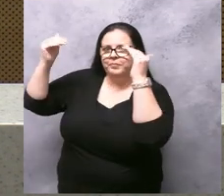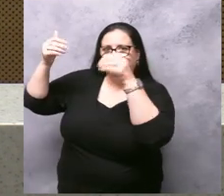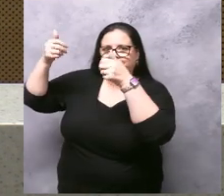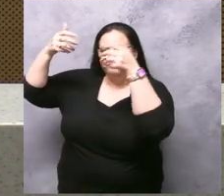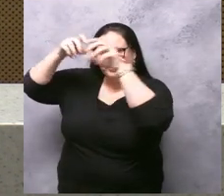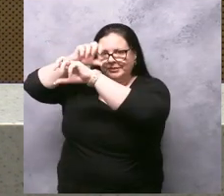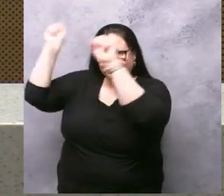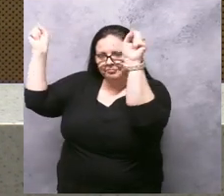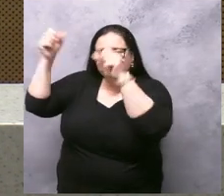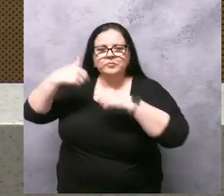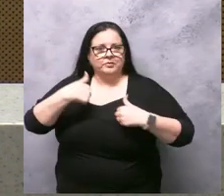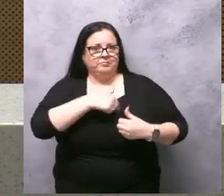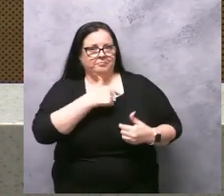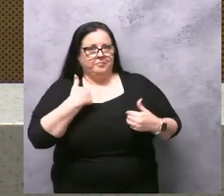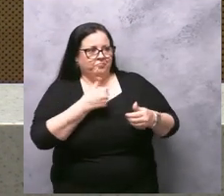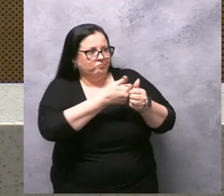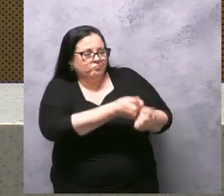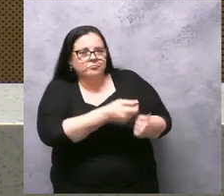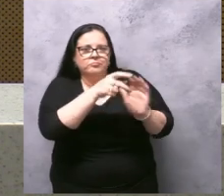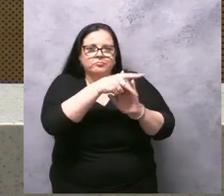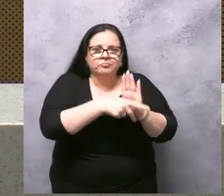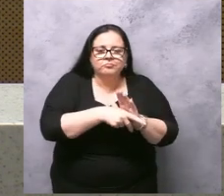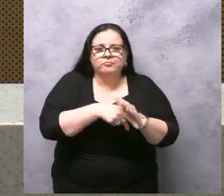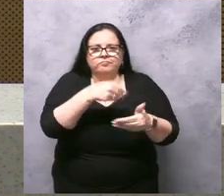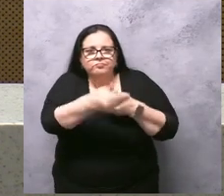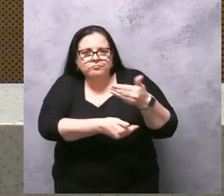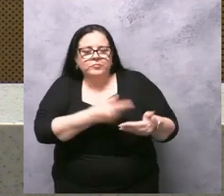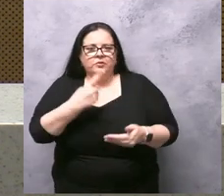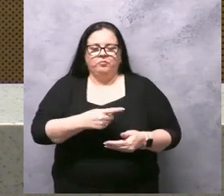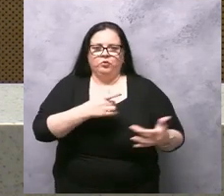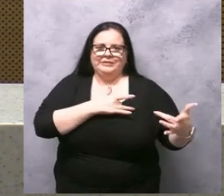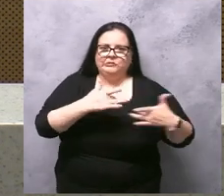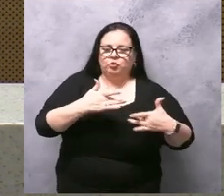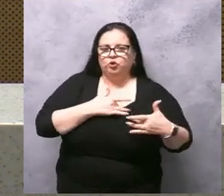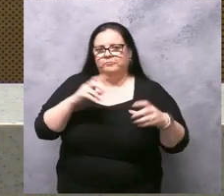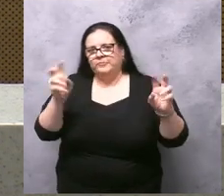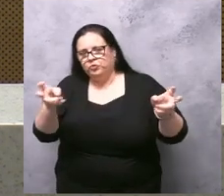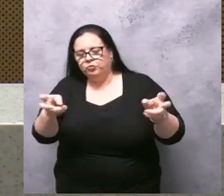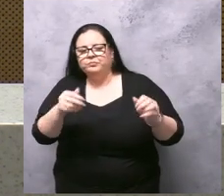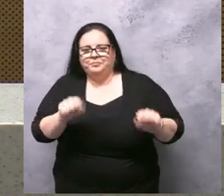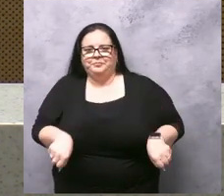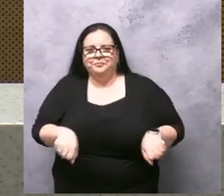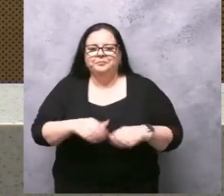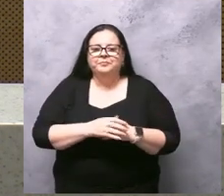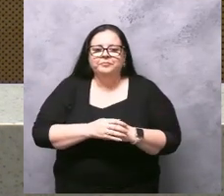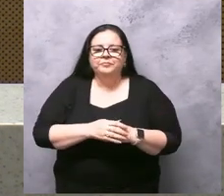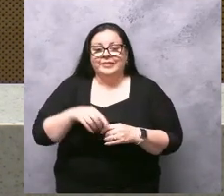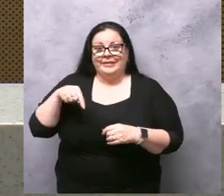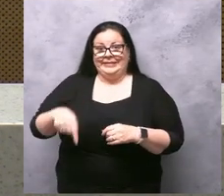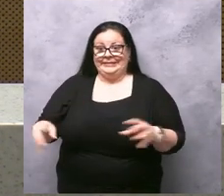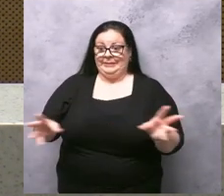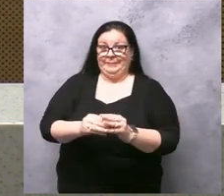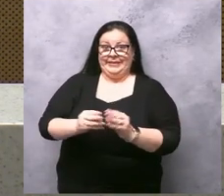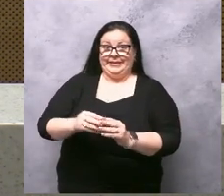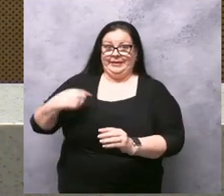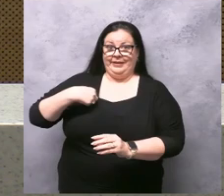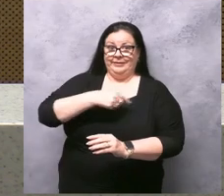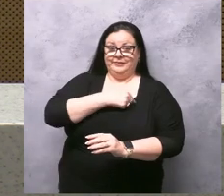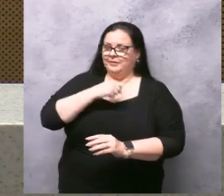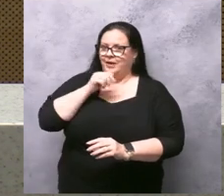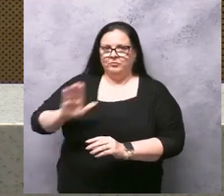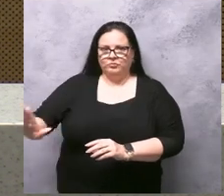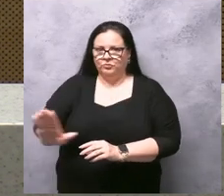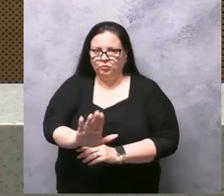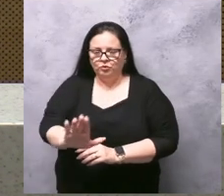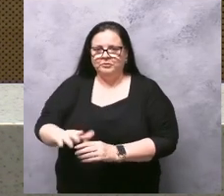have policies and procedures in place to resolve concerns and issues. This is the meeting of the public and Board of Trustees, not a meeting of the public.